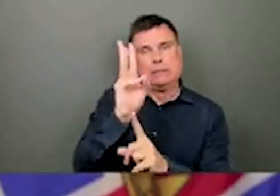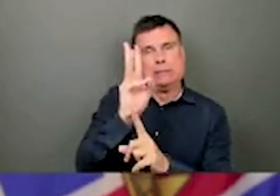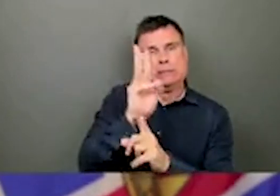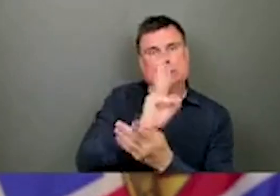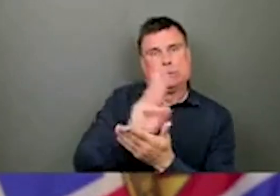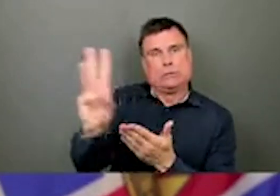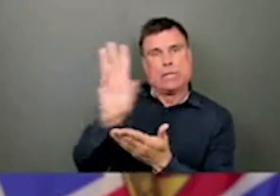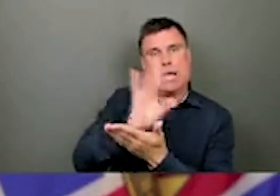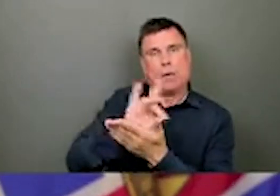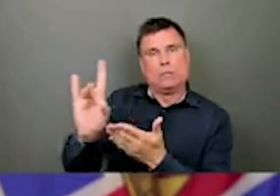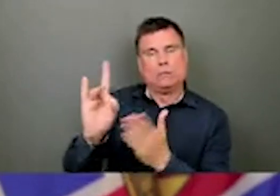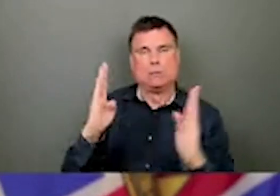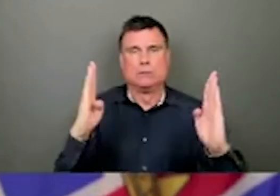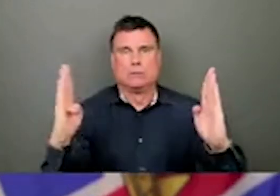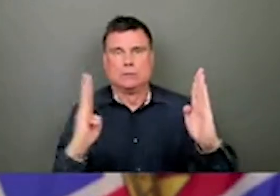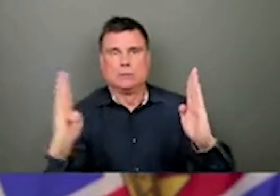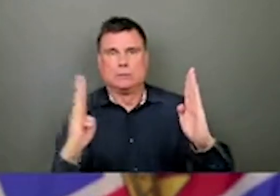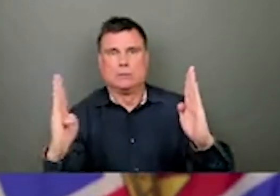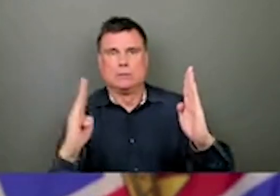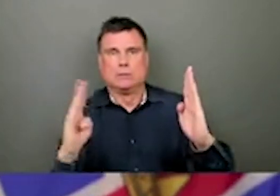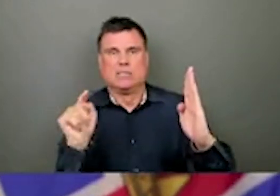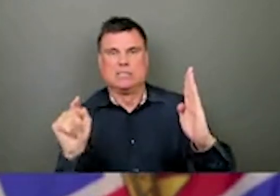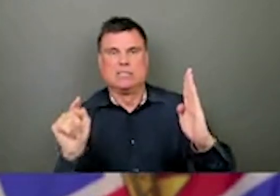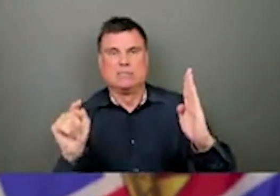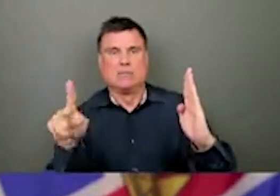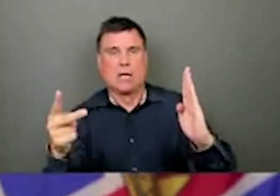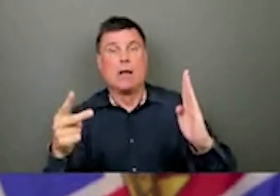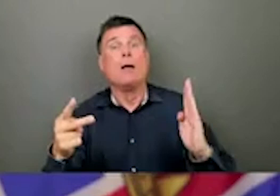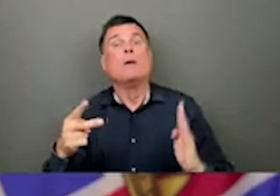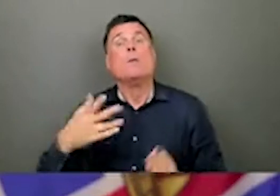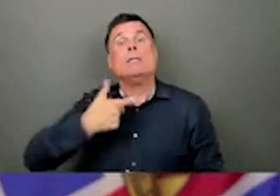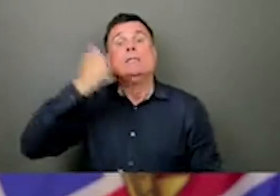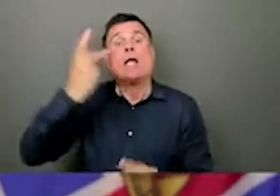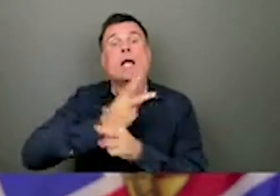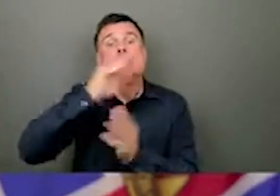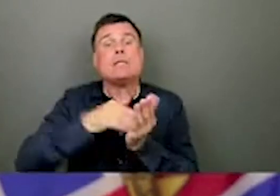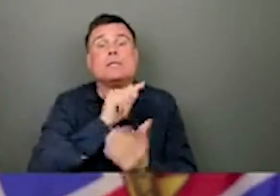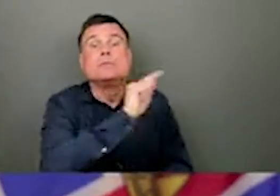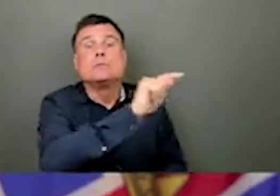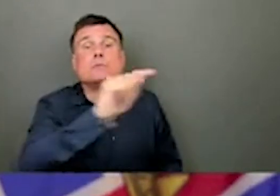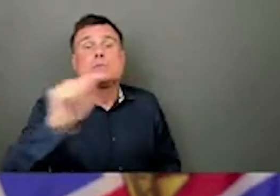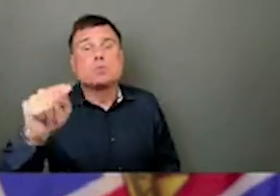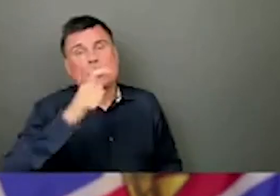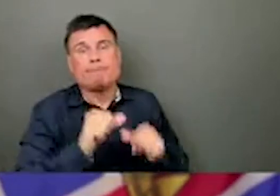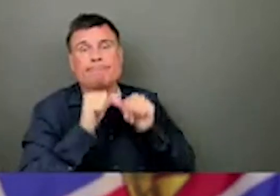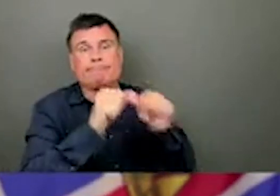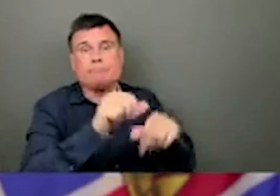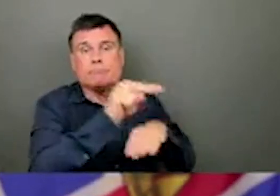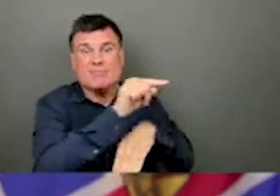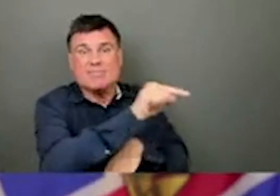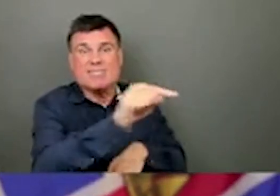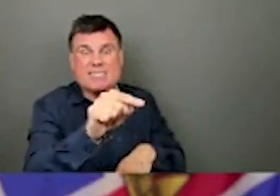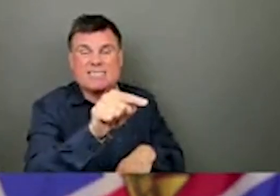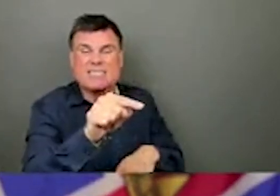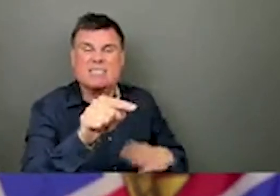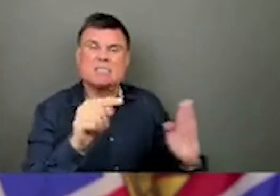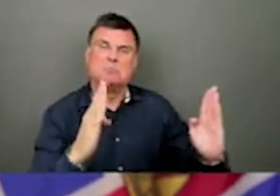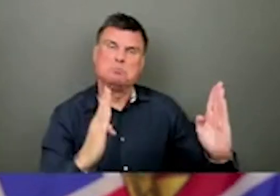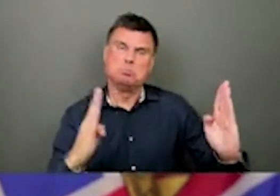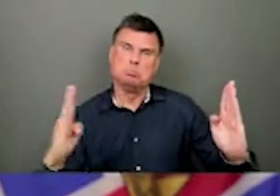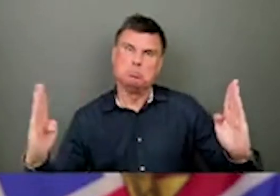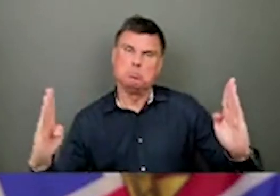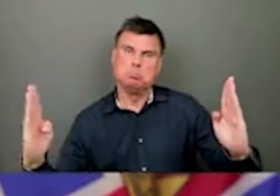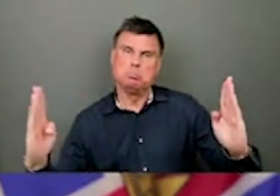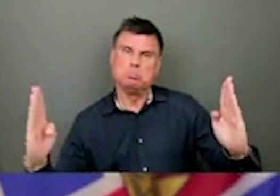that we can, so we're gearing up to be able to provide a third dose around that period of time,